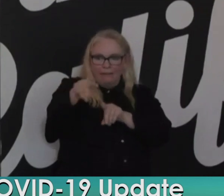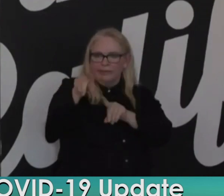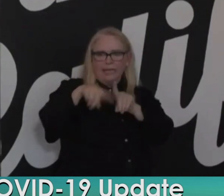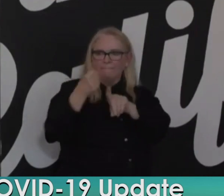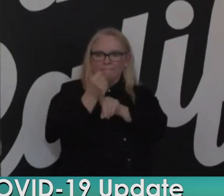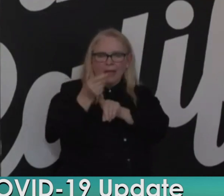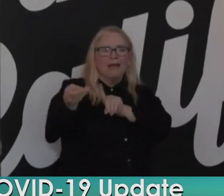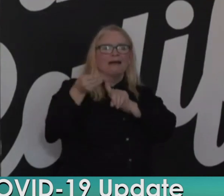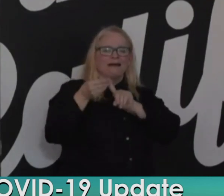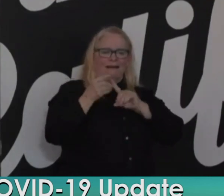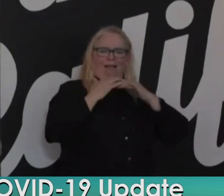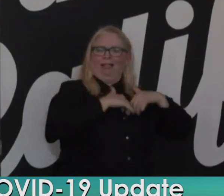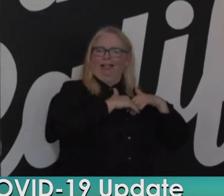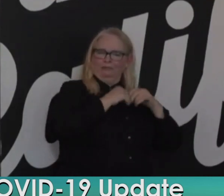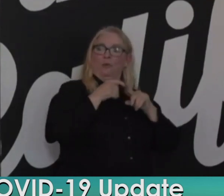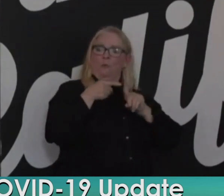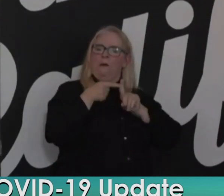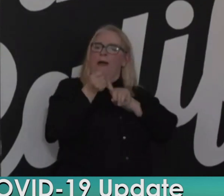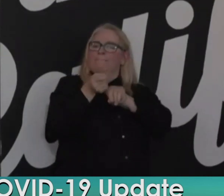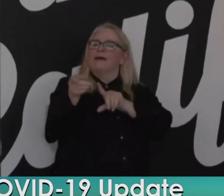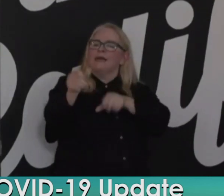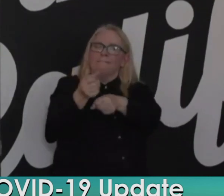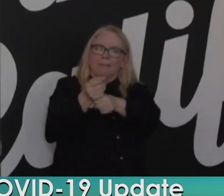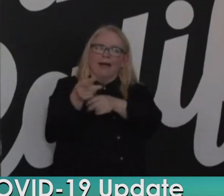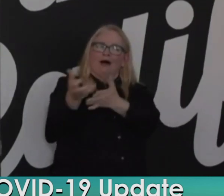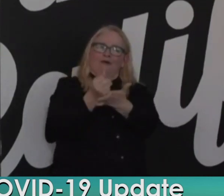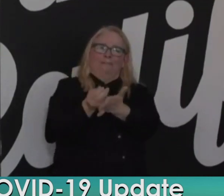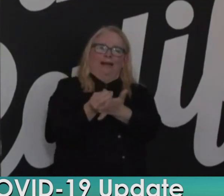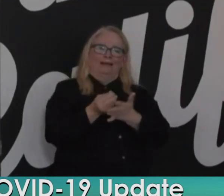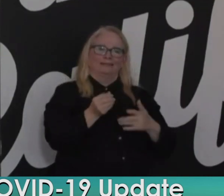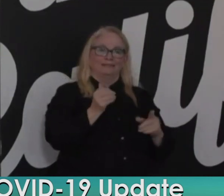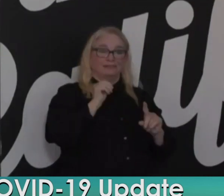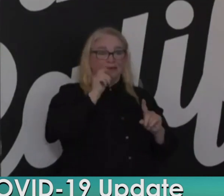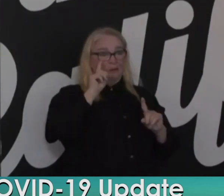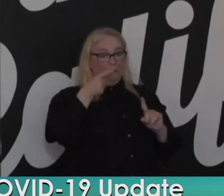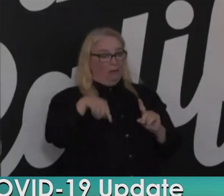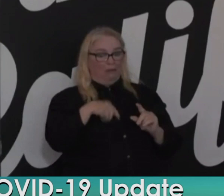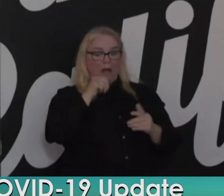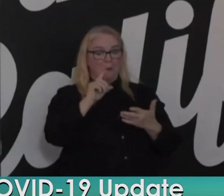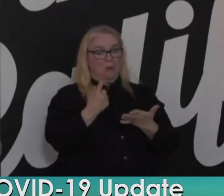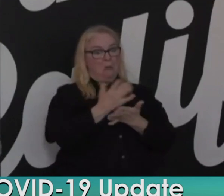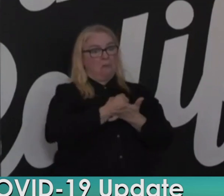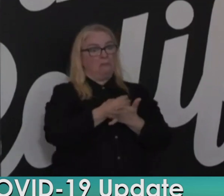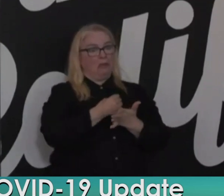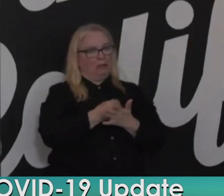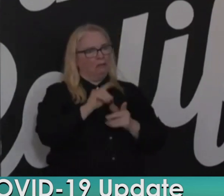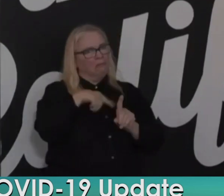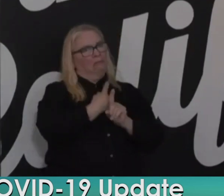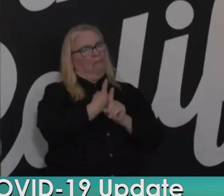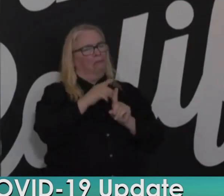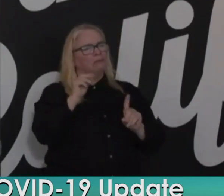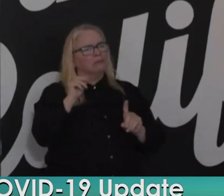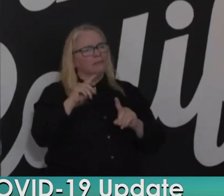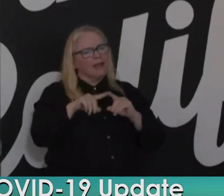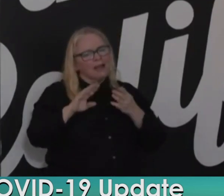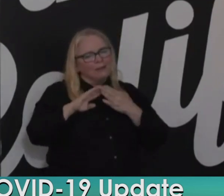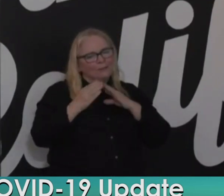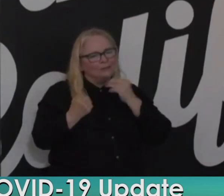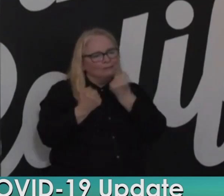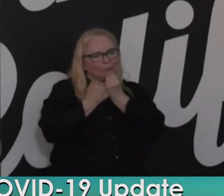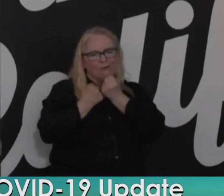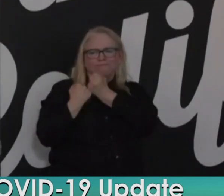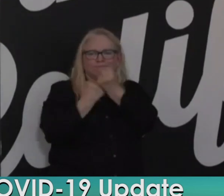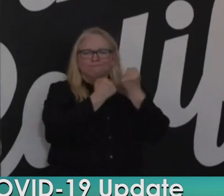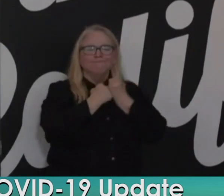the best of California. Businesses are not just about dollars and cents. They're about community, and they're about a sense of spirit